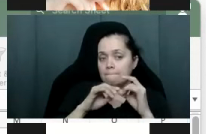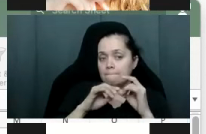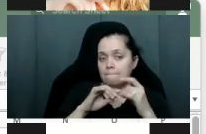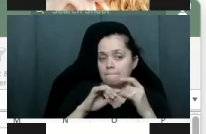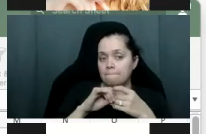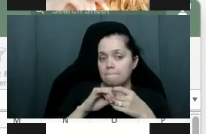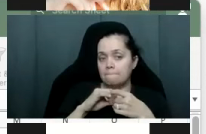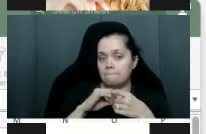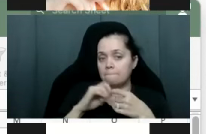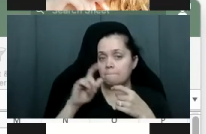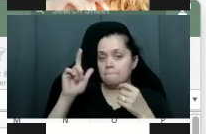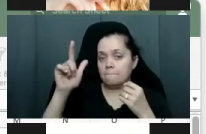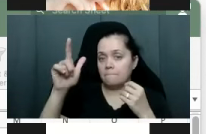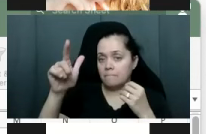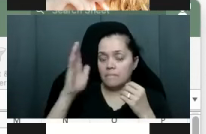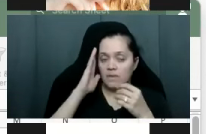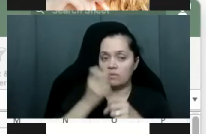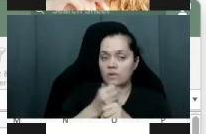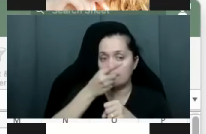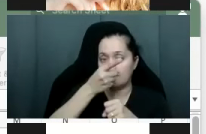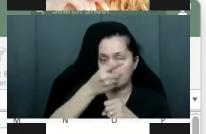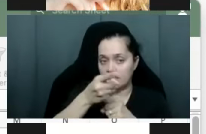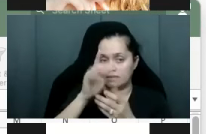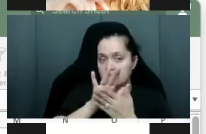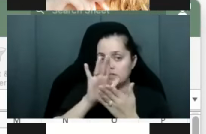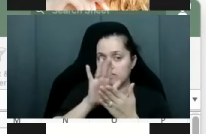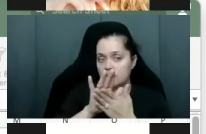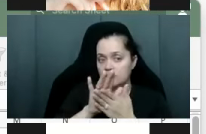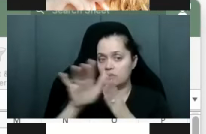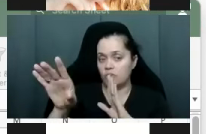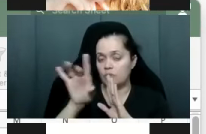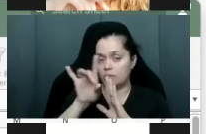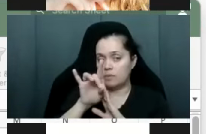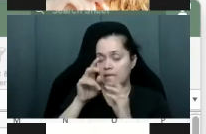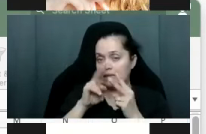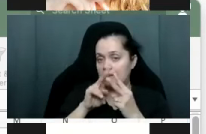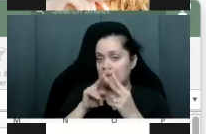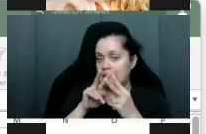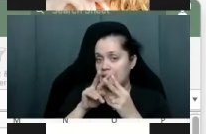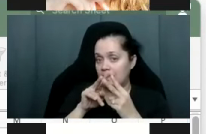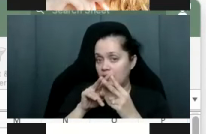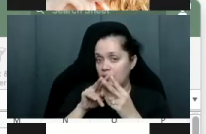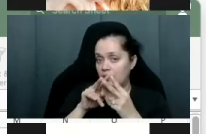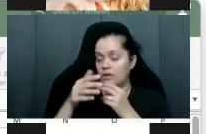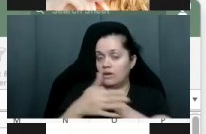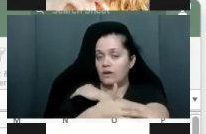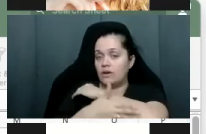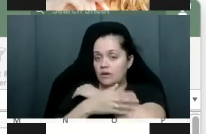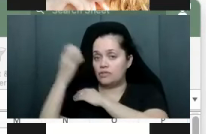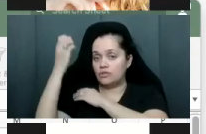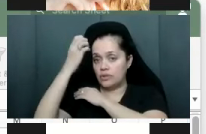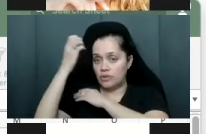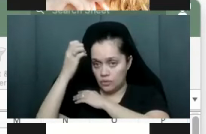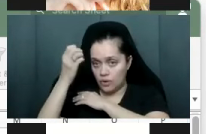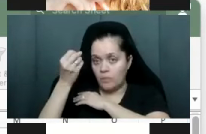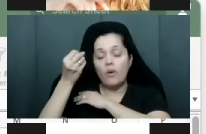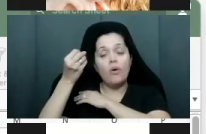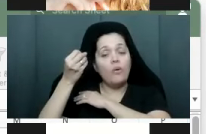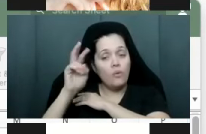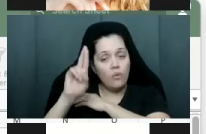So later you will get this sign-up sheet where you will choose either a country in Europe